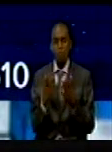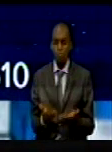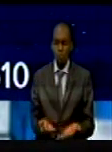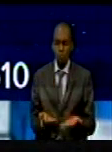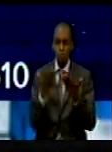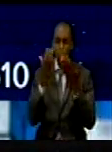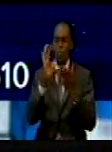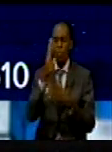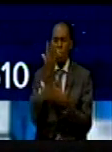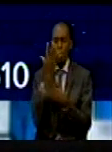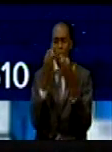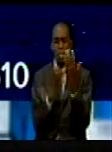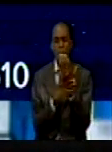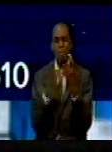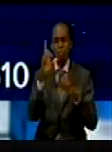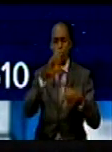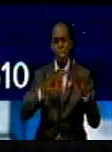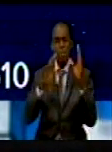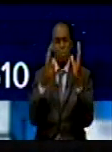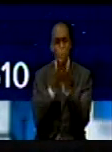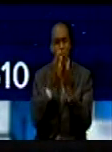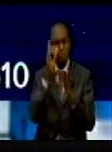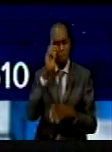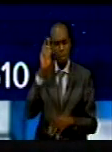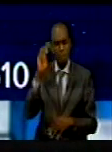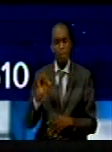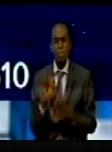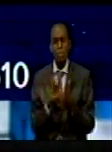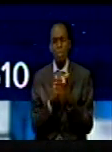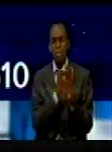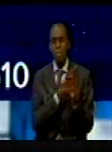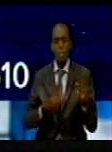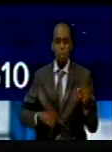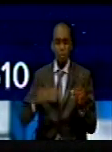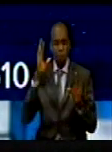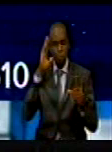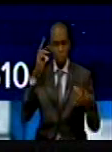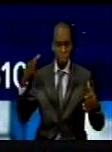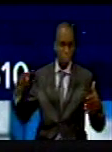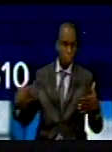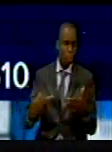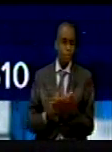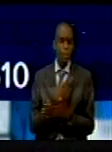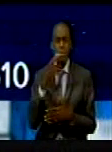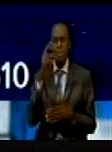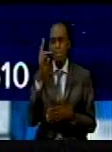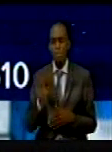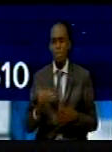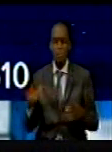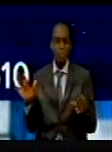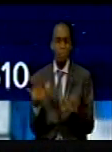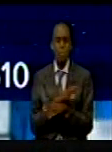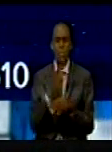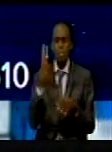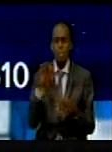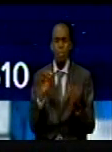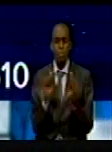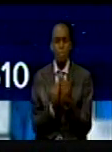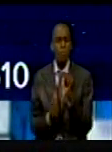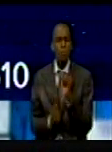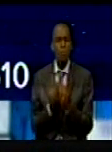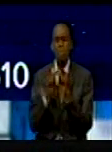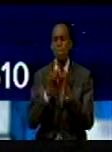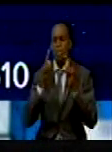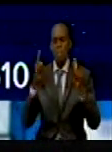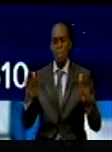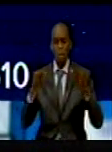and pray that the Lord will renew him and fill him anew with greater unction, anointing, and power to be able to